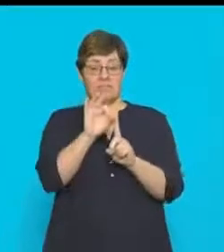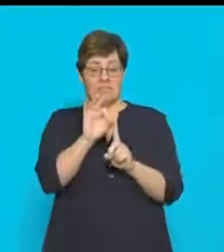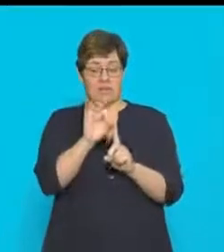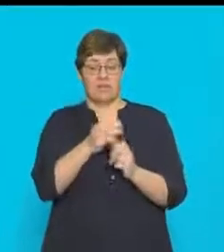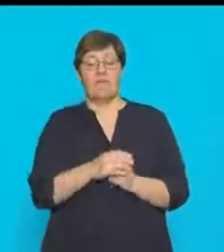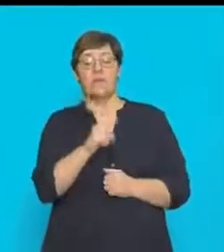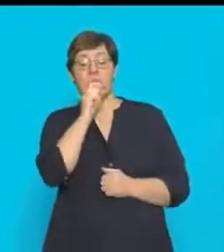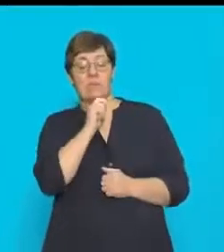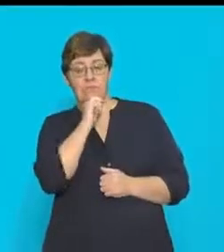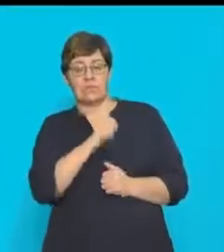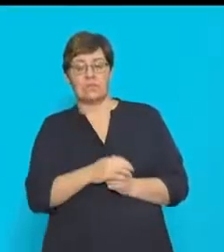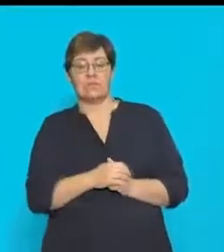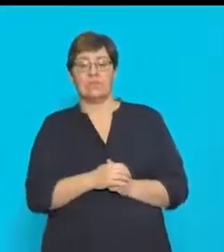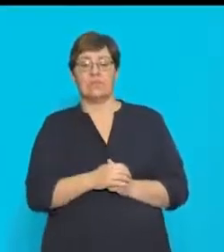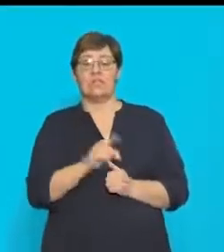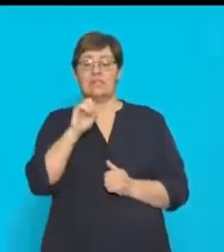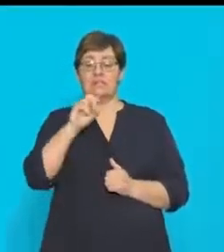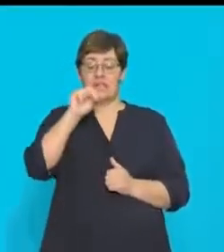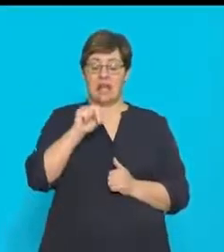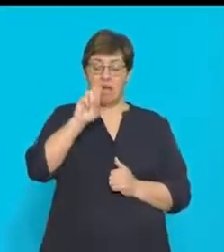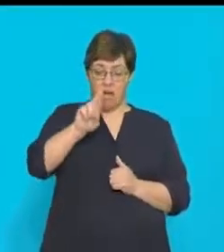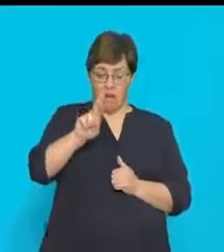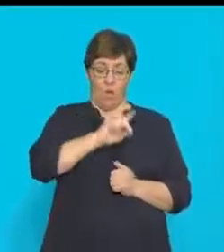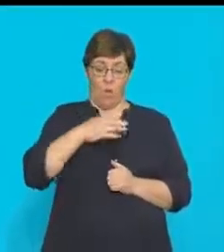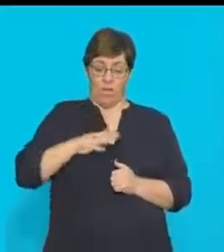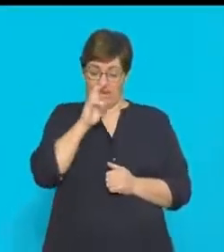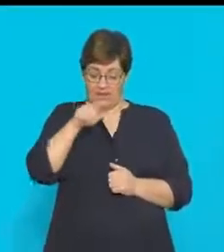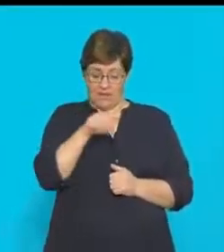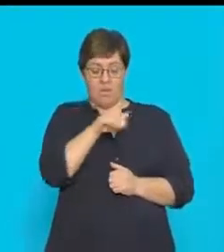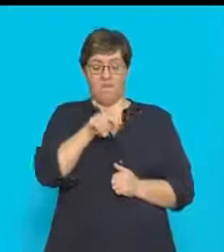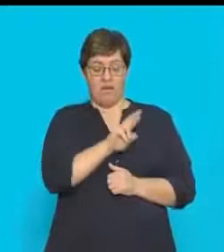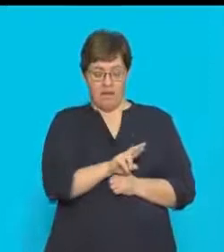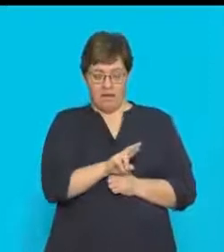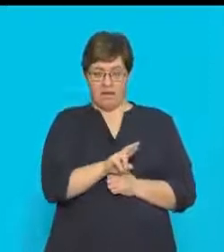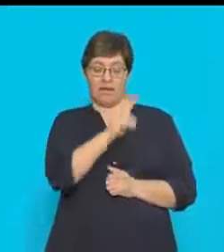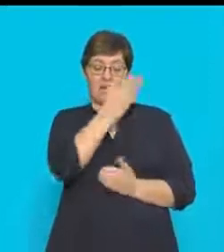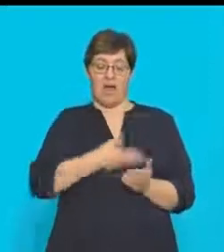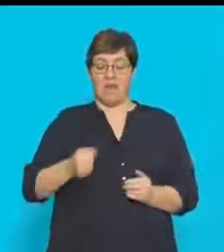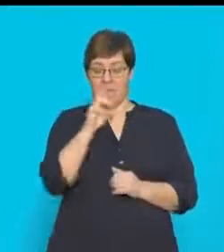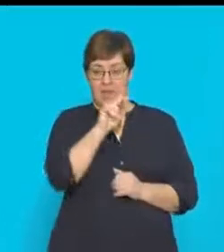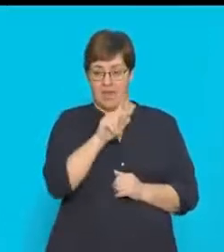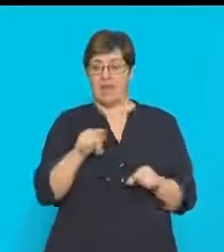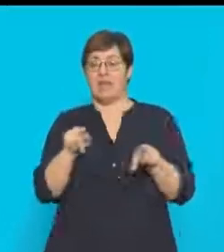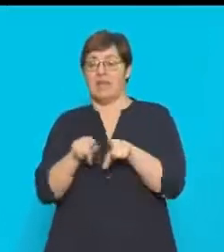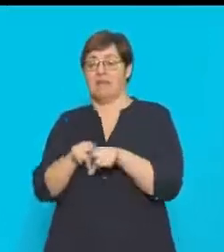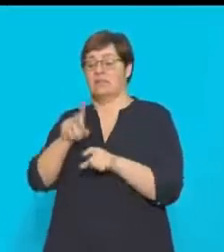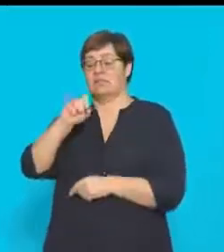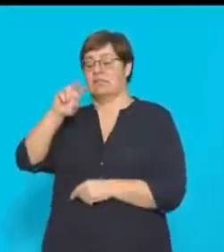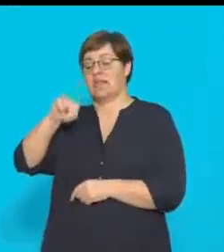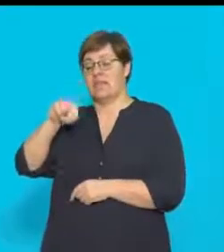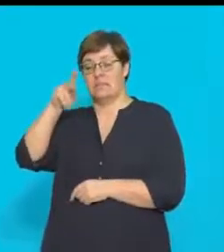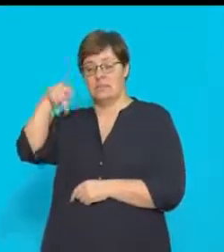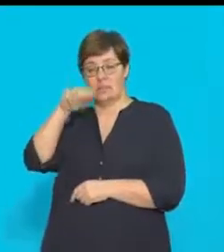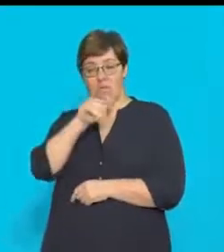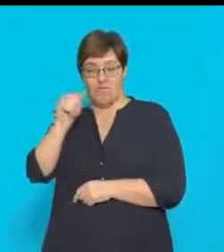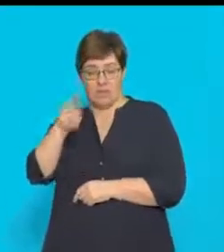to be starting off with sine R over R, and this is our half pair we're given, and that's our half